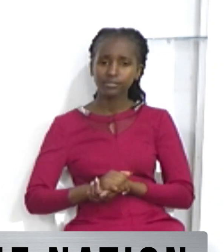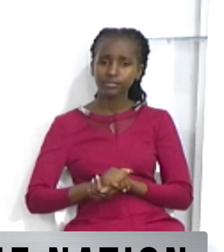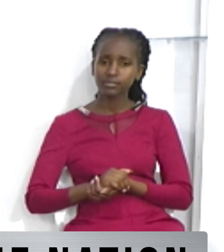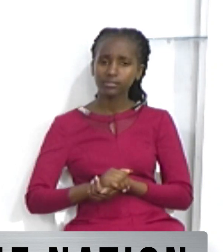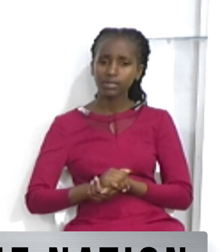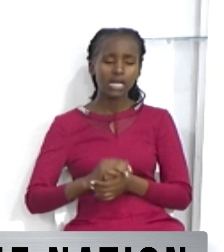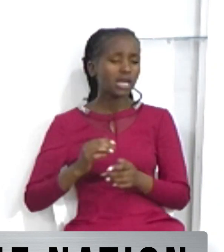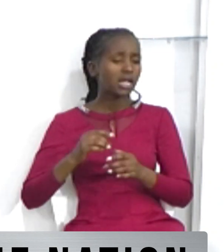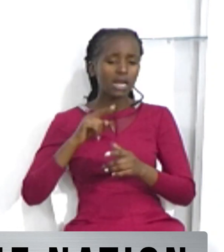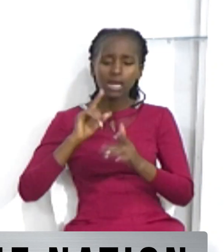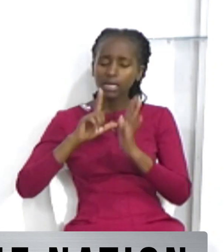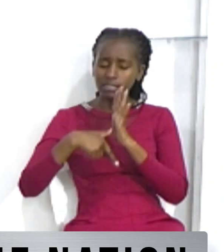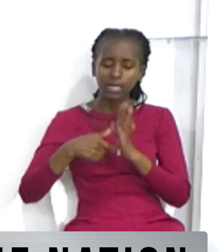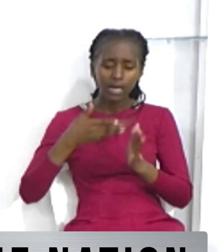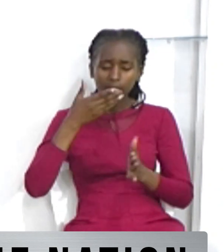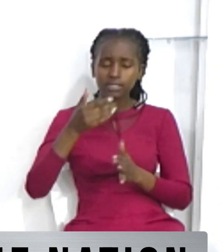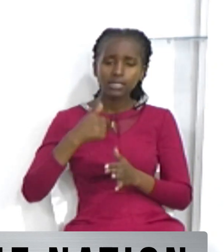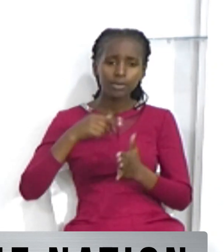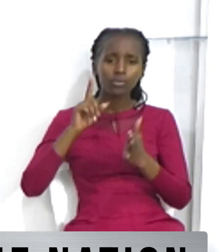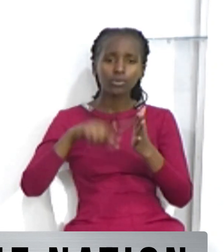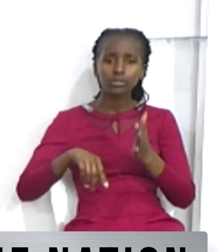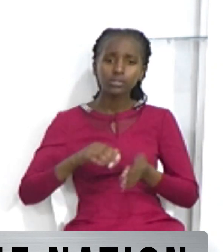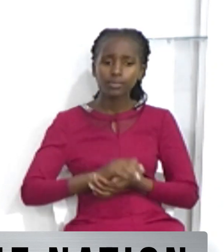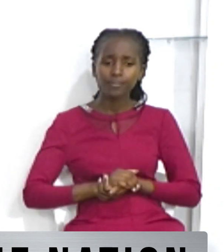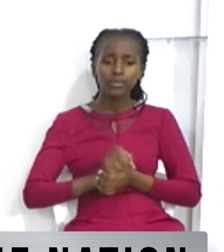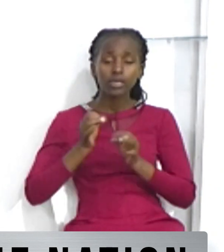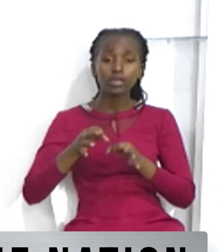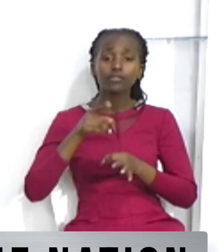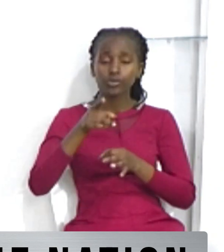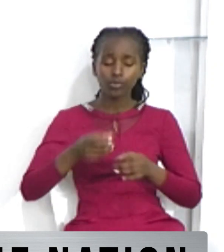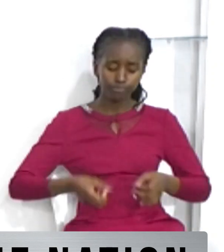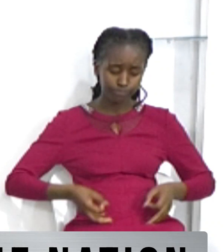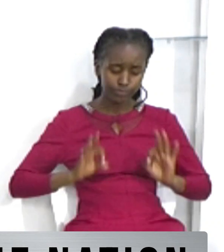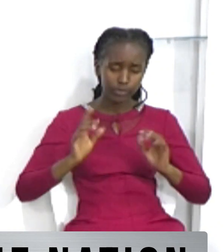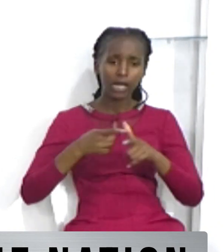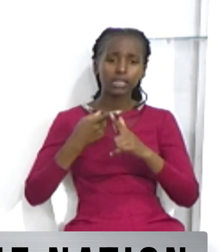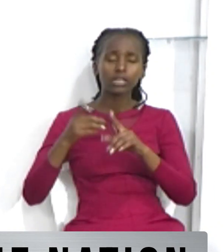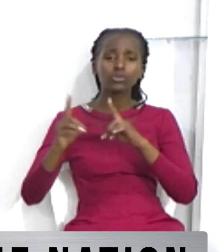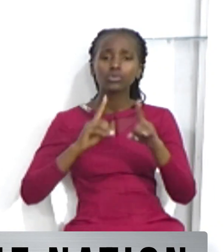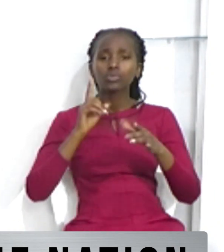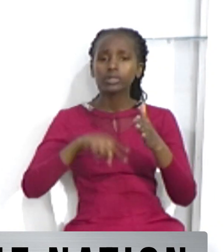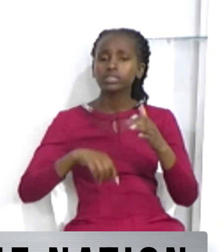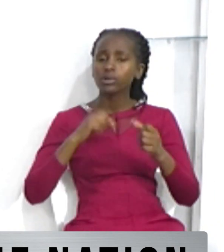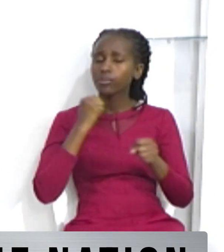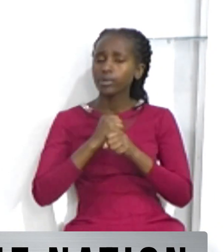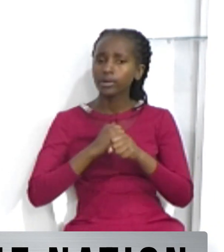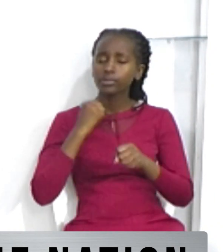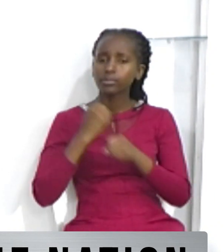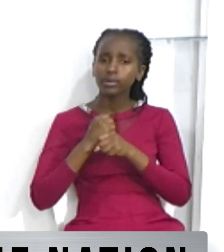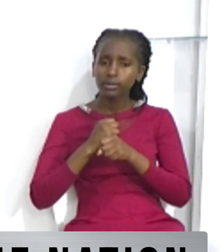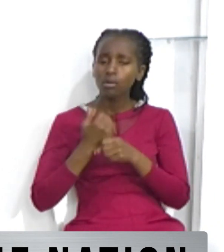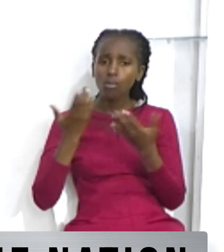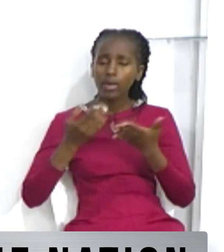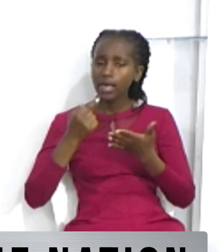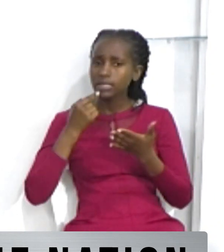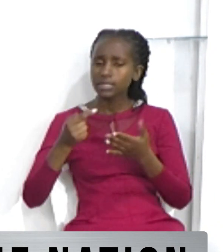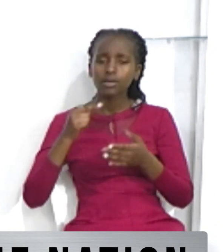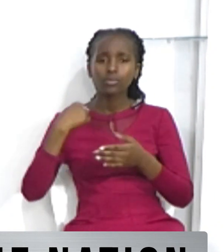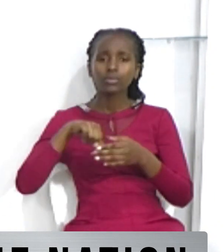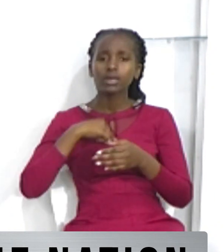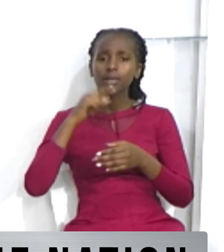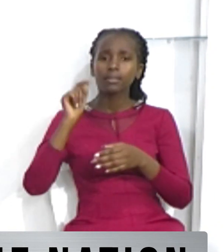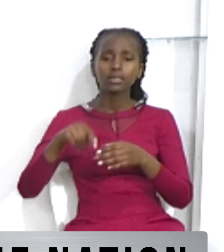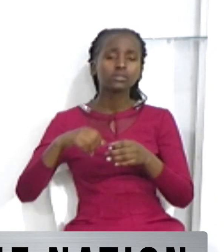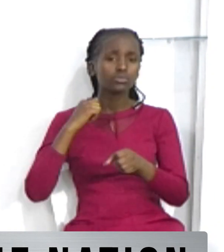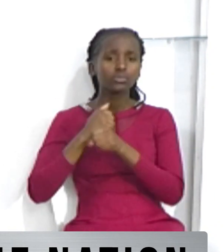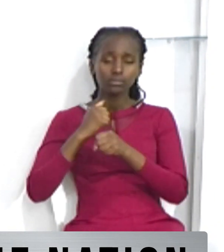what you do, Jonah, when you're broke? You work. He told me the answer is in working. So the youth